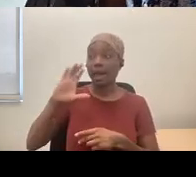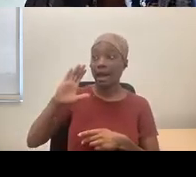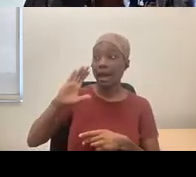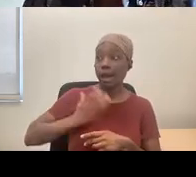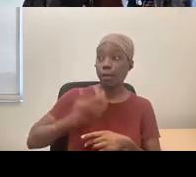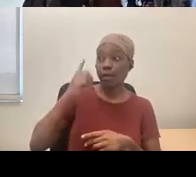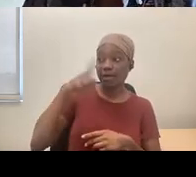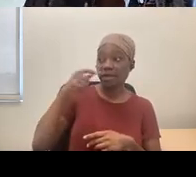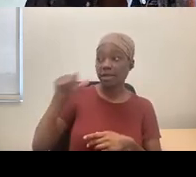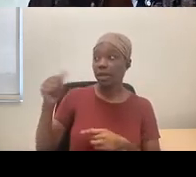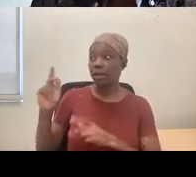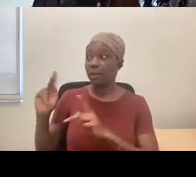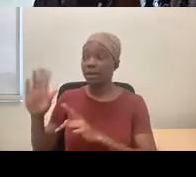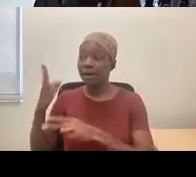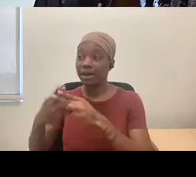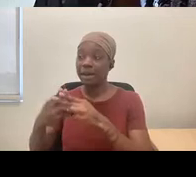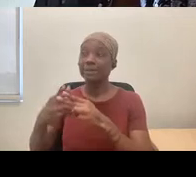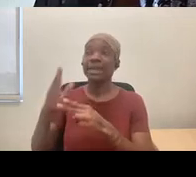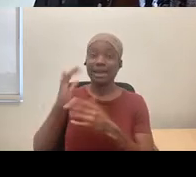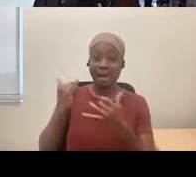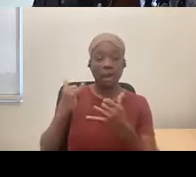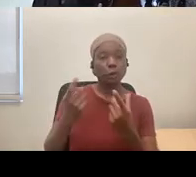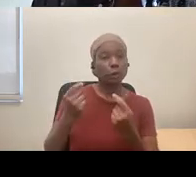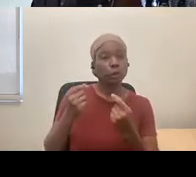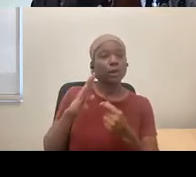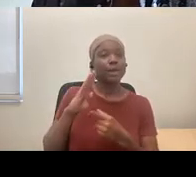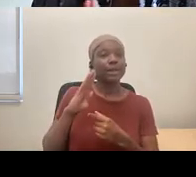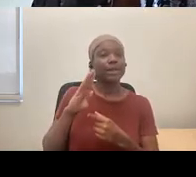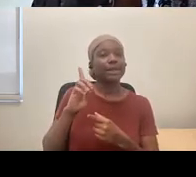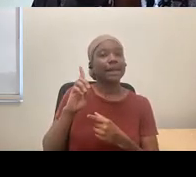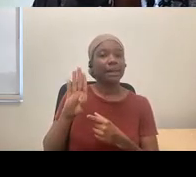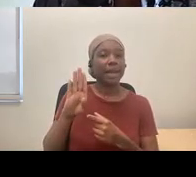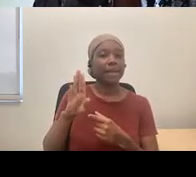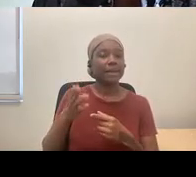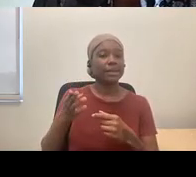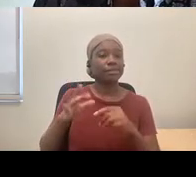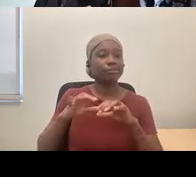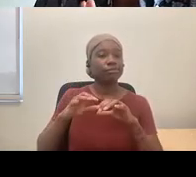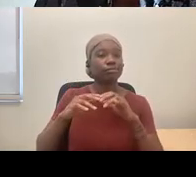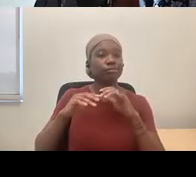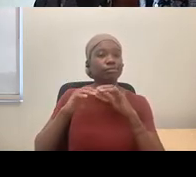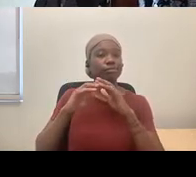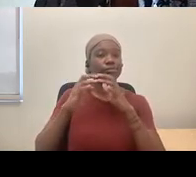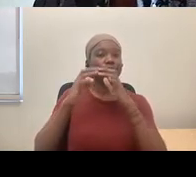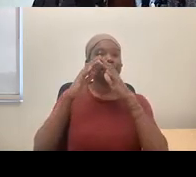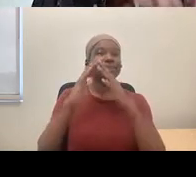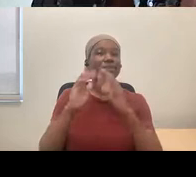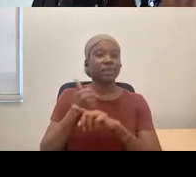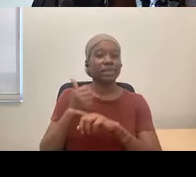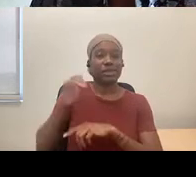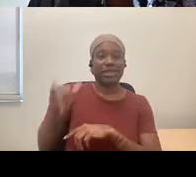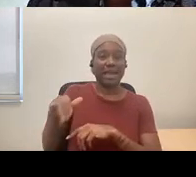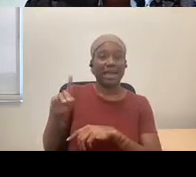of what people look like tagged with that name, right? So its facial recognition system is built on that data, not